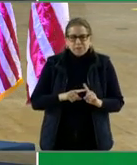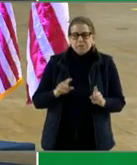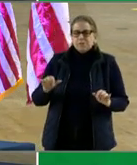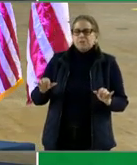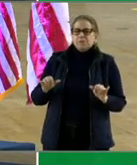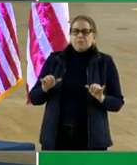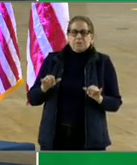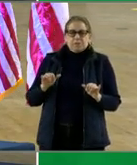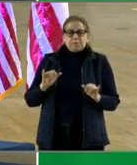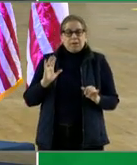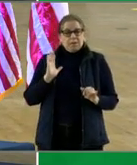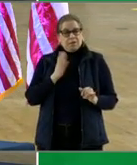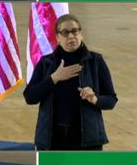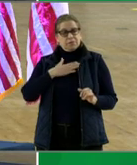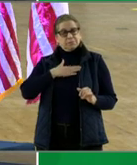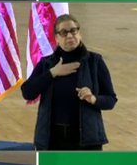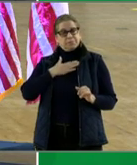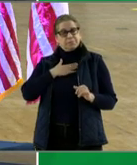our model